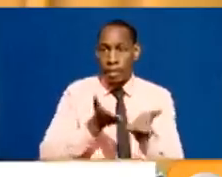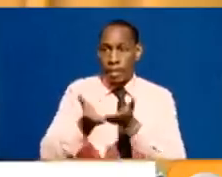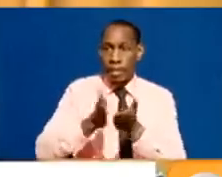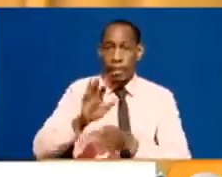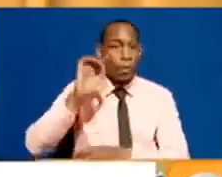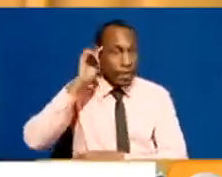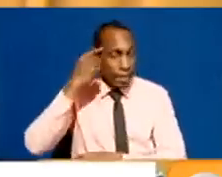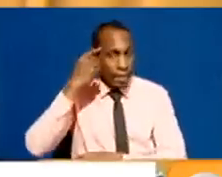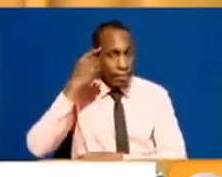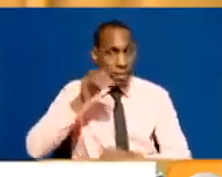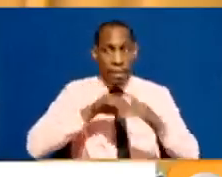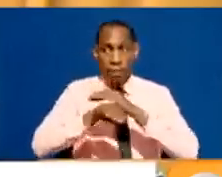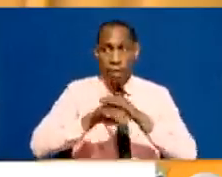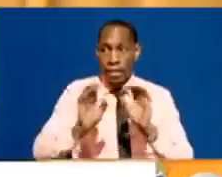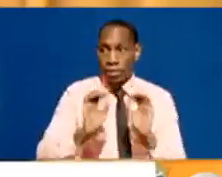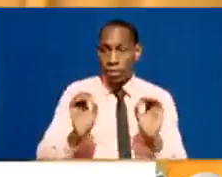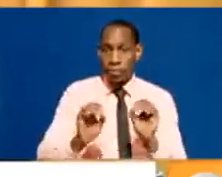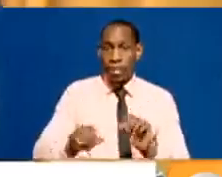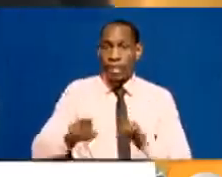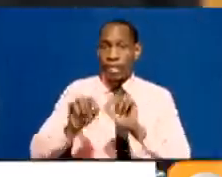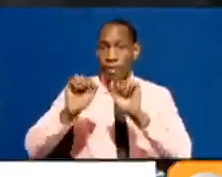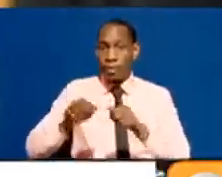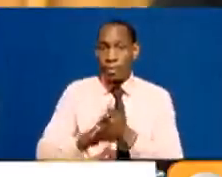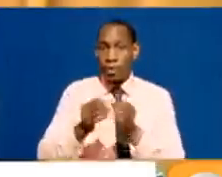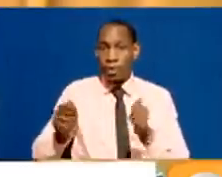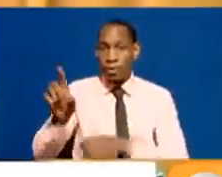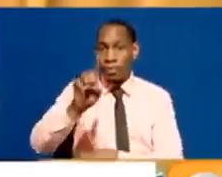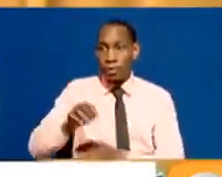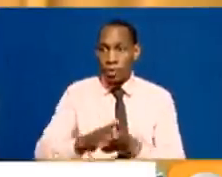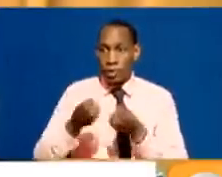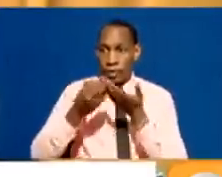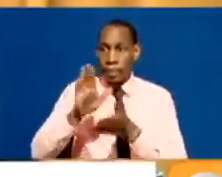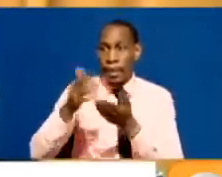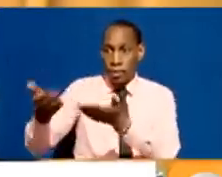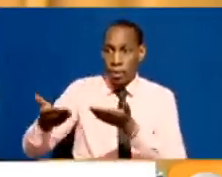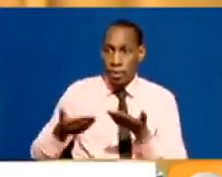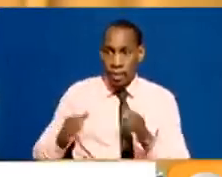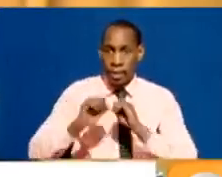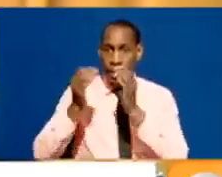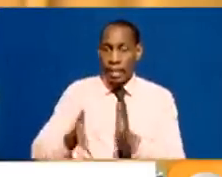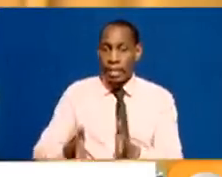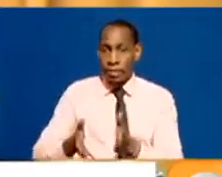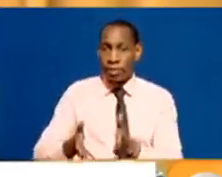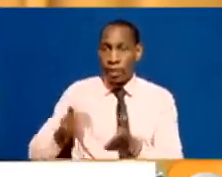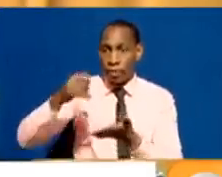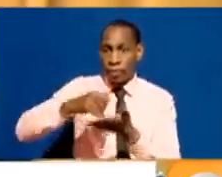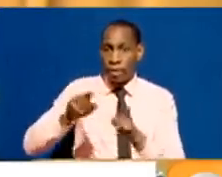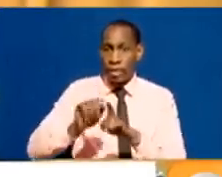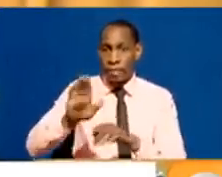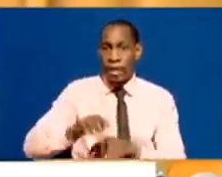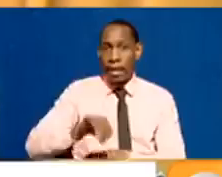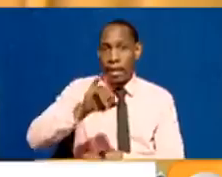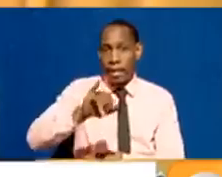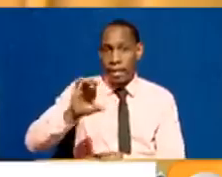you think were not accessed. You can address the question of the information that you received, your agents were there, and you,